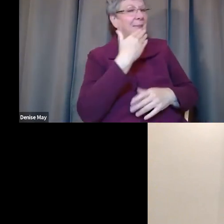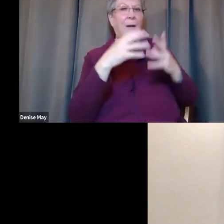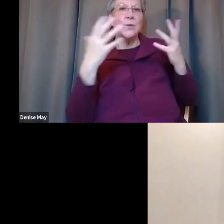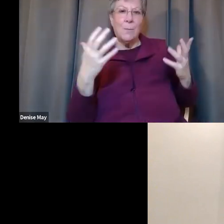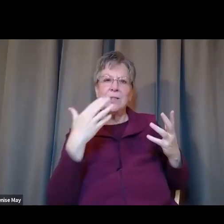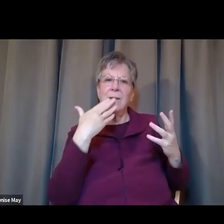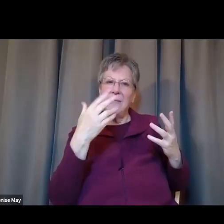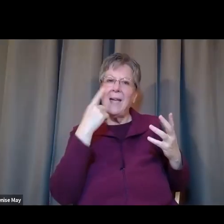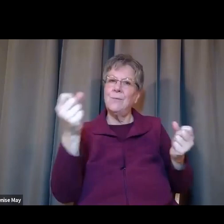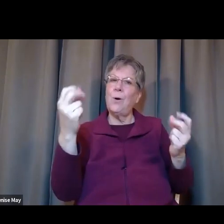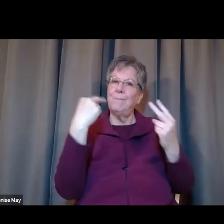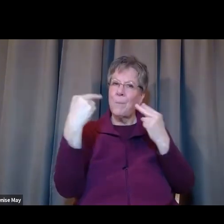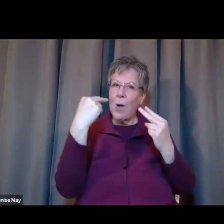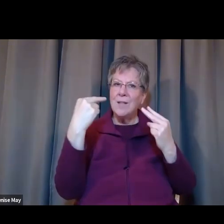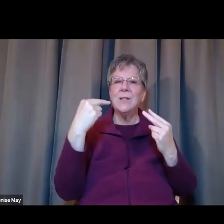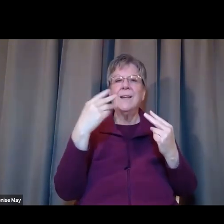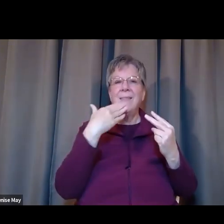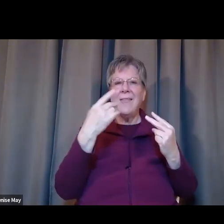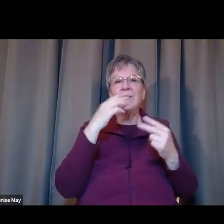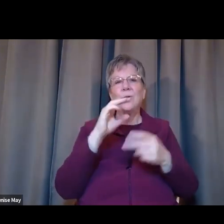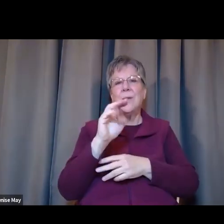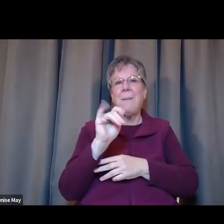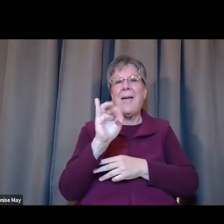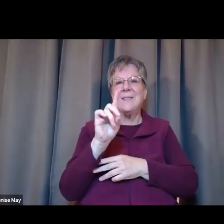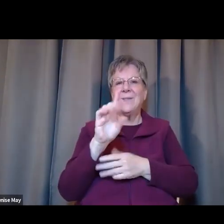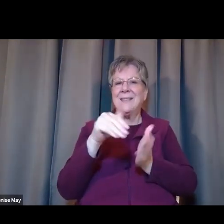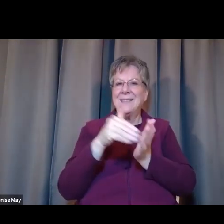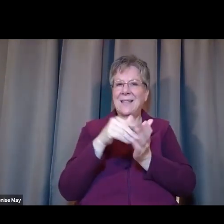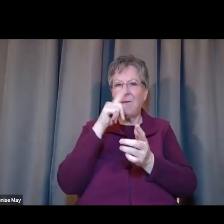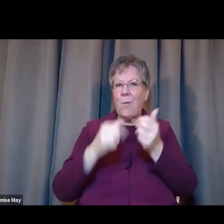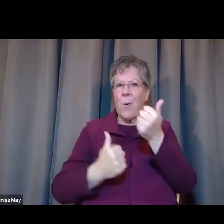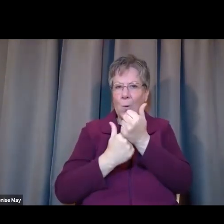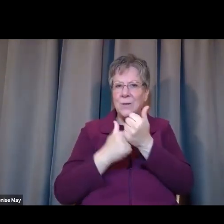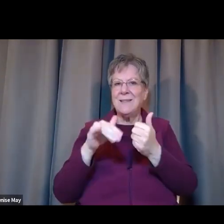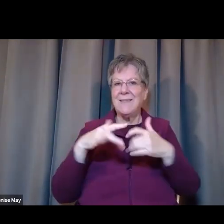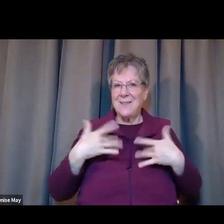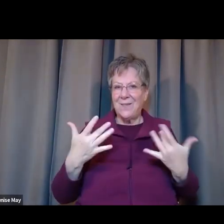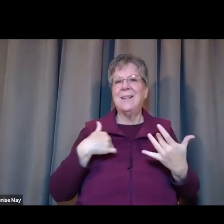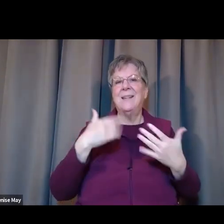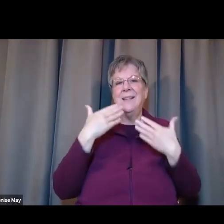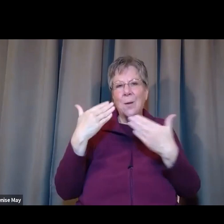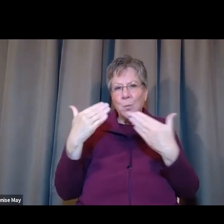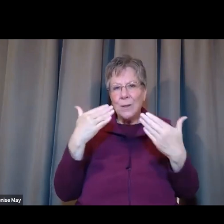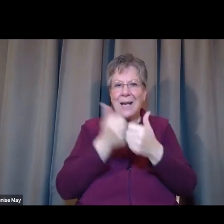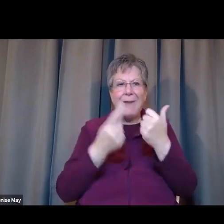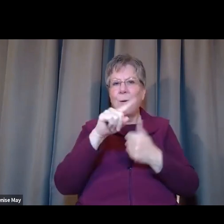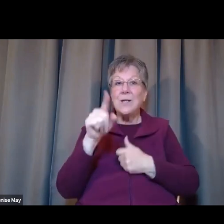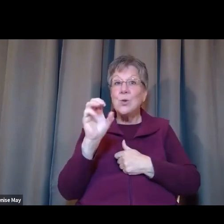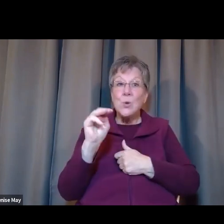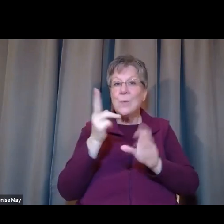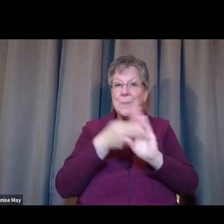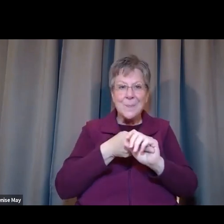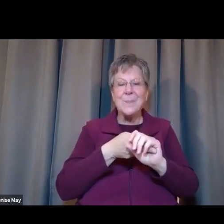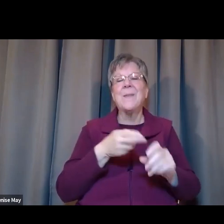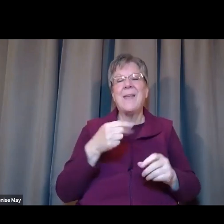thanks for being here. And thanks to the Mansfield Center for hosting this event. I appreciate everyone Zooming in this evening.